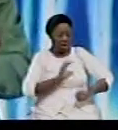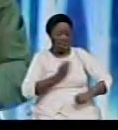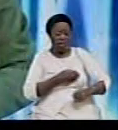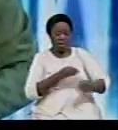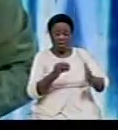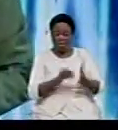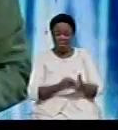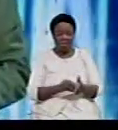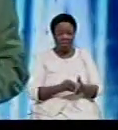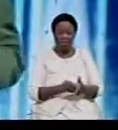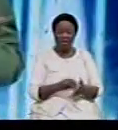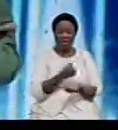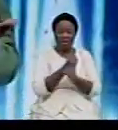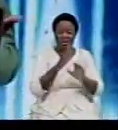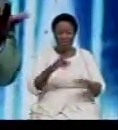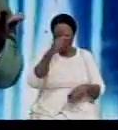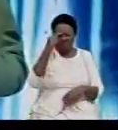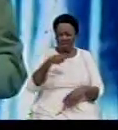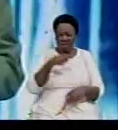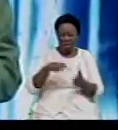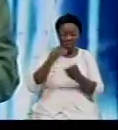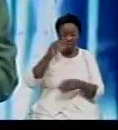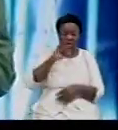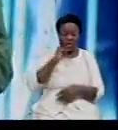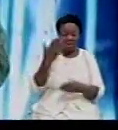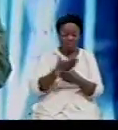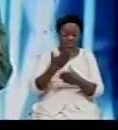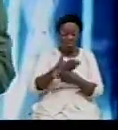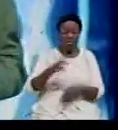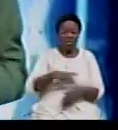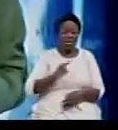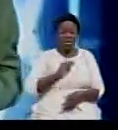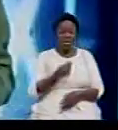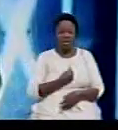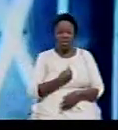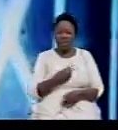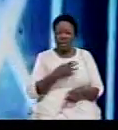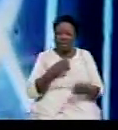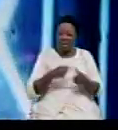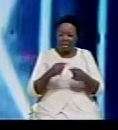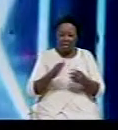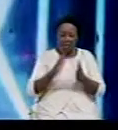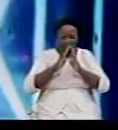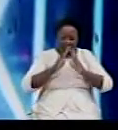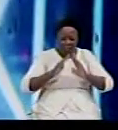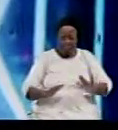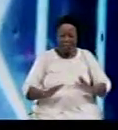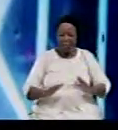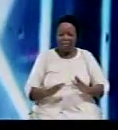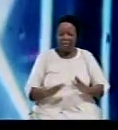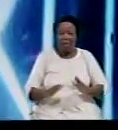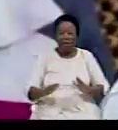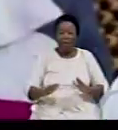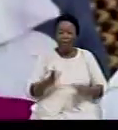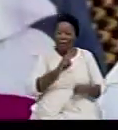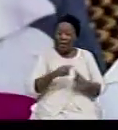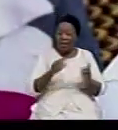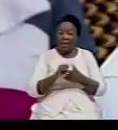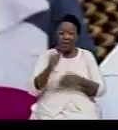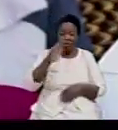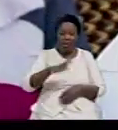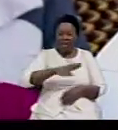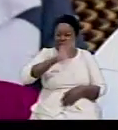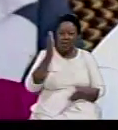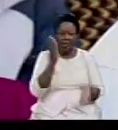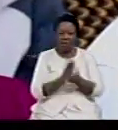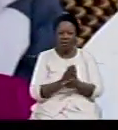serenity, our peace. And Jesus kept quiet. But the woman will not give up. I will not give up. Look